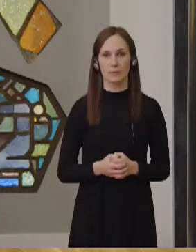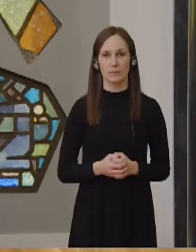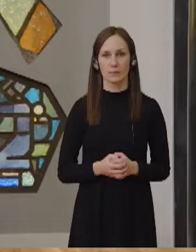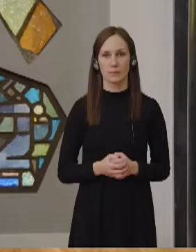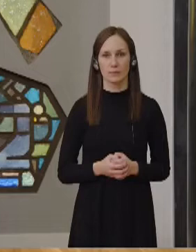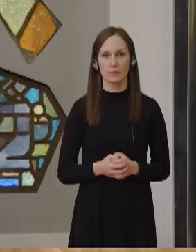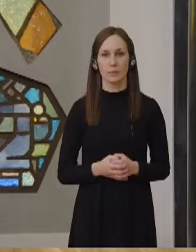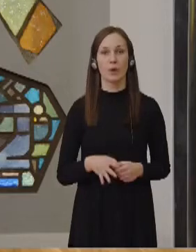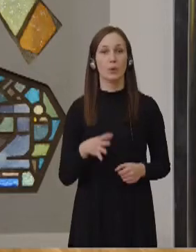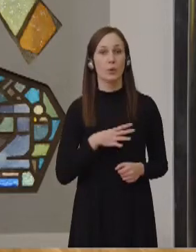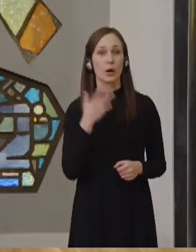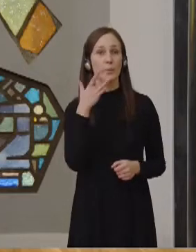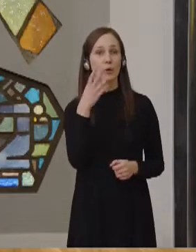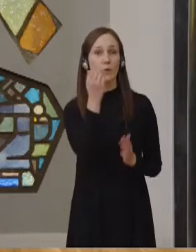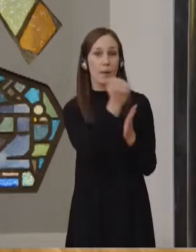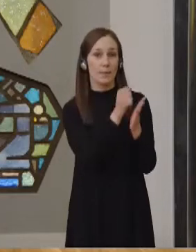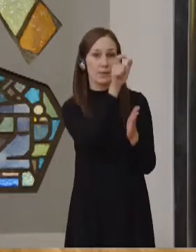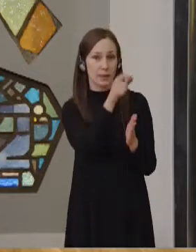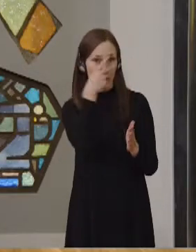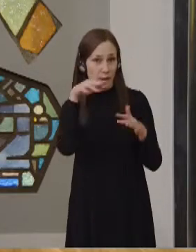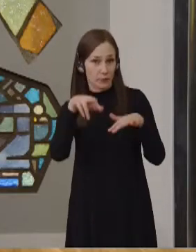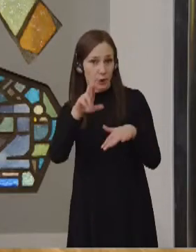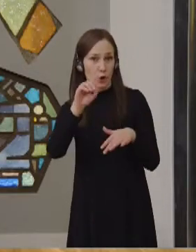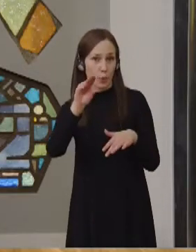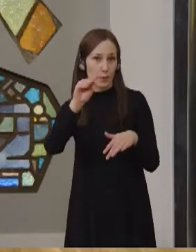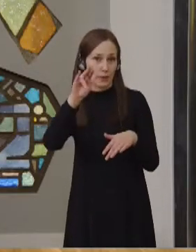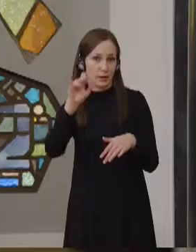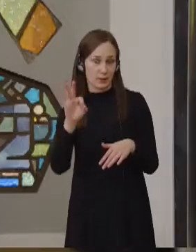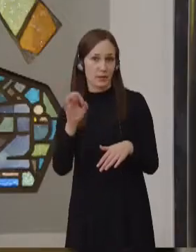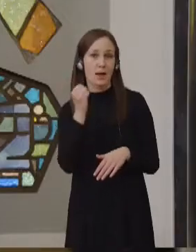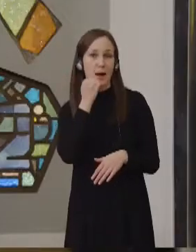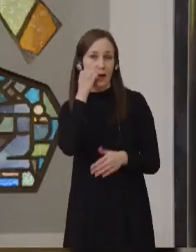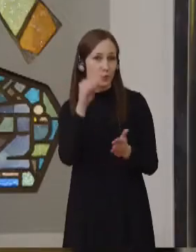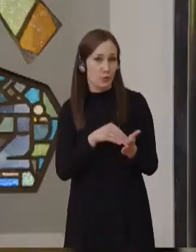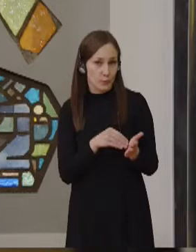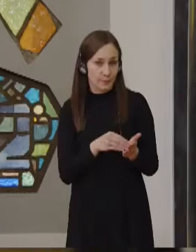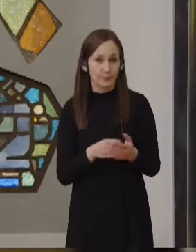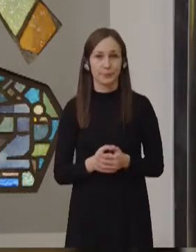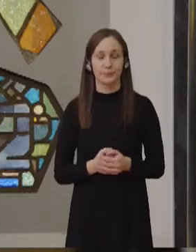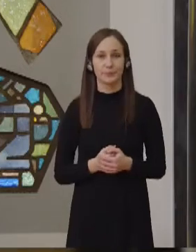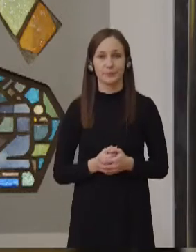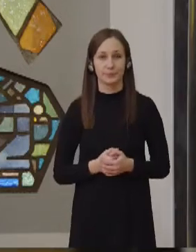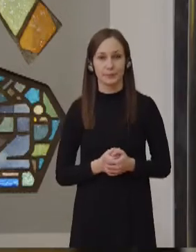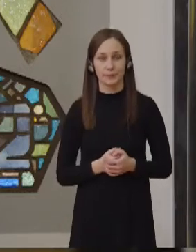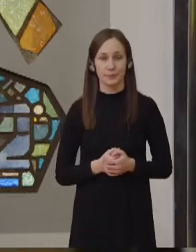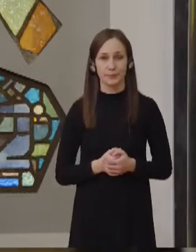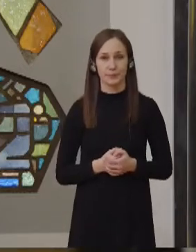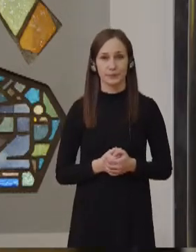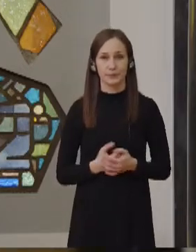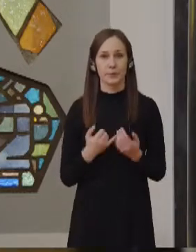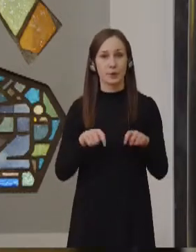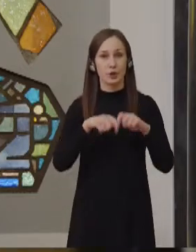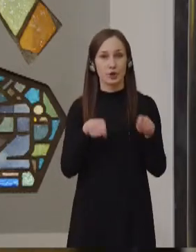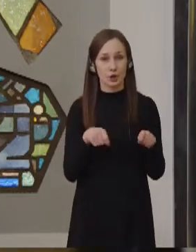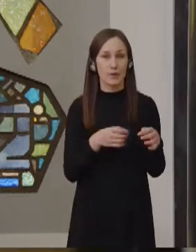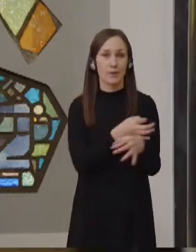Taip, tai buvo Jungtinių Amerikos valstijų ambasadorius We Lietuvoje, had the Robertas welcome address Gilchrist. by US Dėkojame dar Ambassador kartą. Robert Na ką gi, Gilchrist. We are ir grateful to His Excellency pradėkime